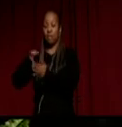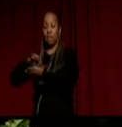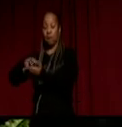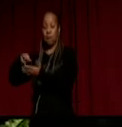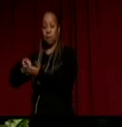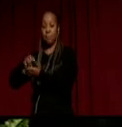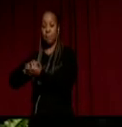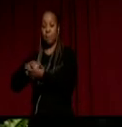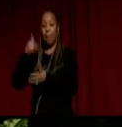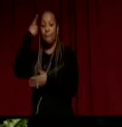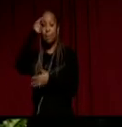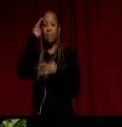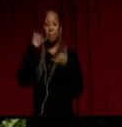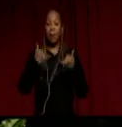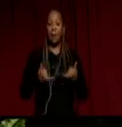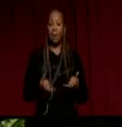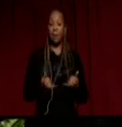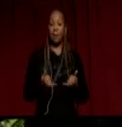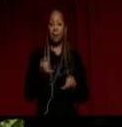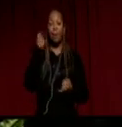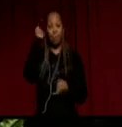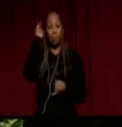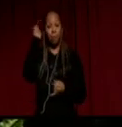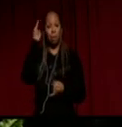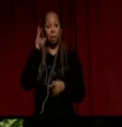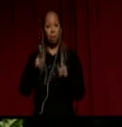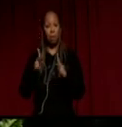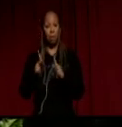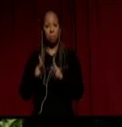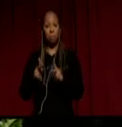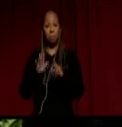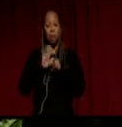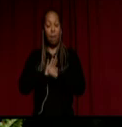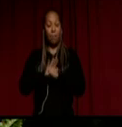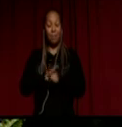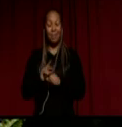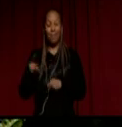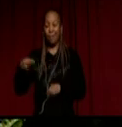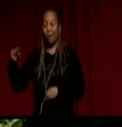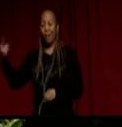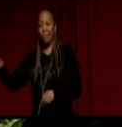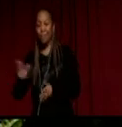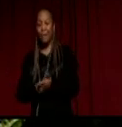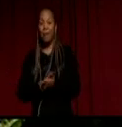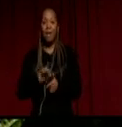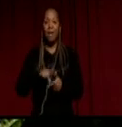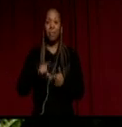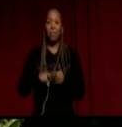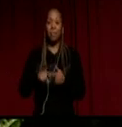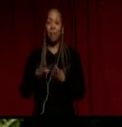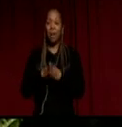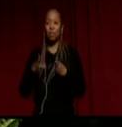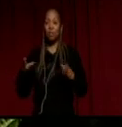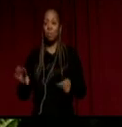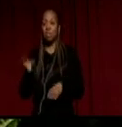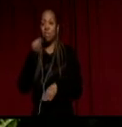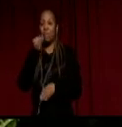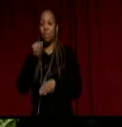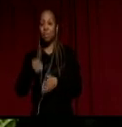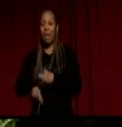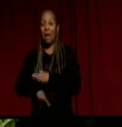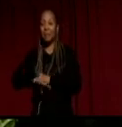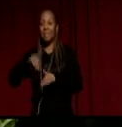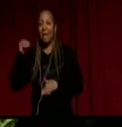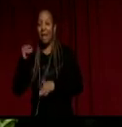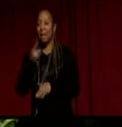Because right now, and I get it, people are pressured, they're in a hurry, And what we get too much of our food cooked outside